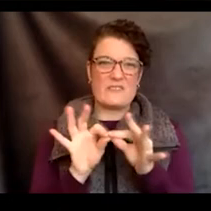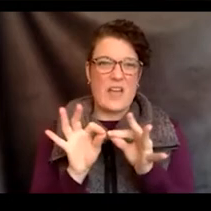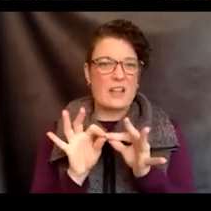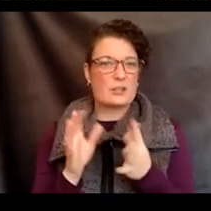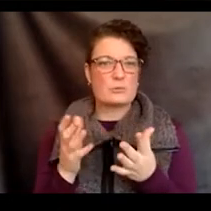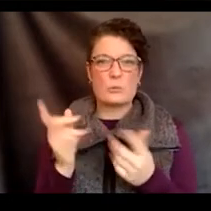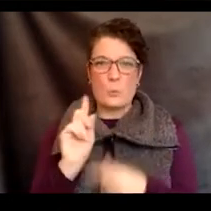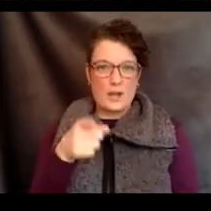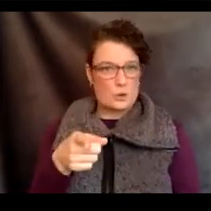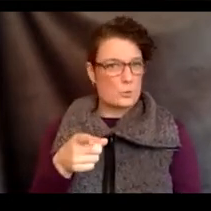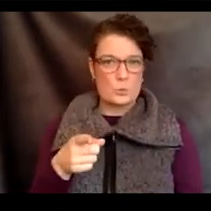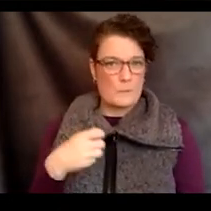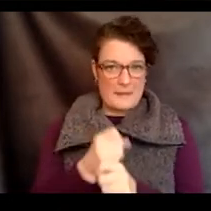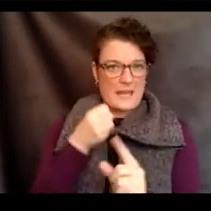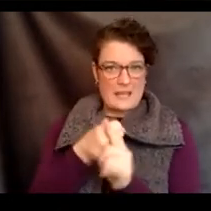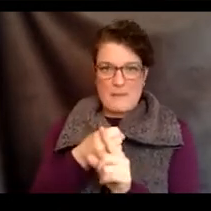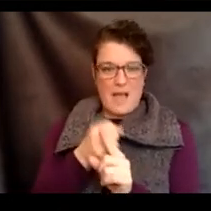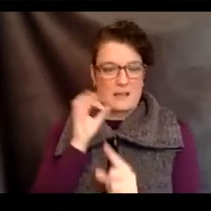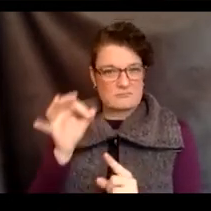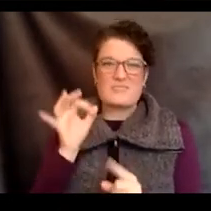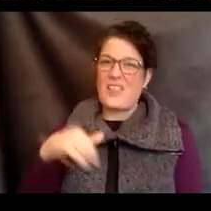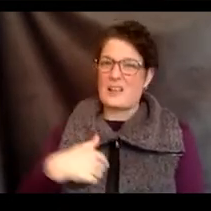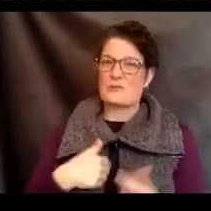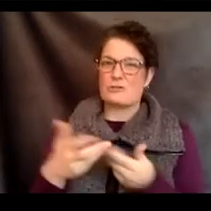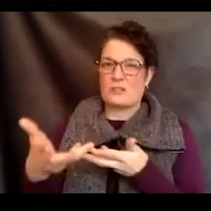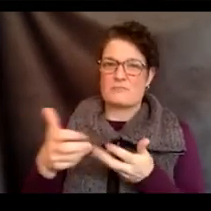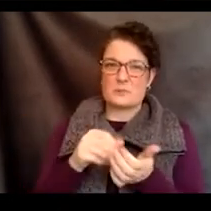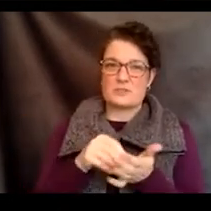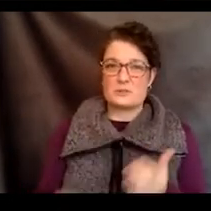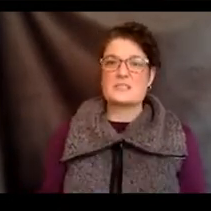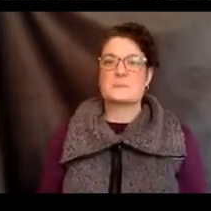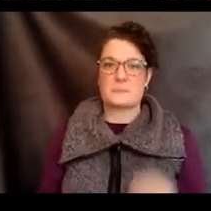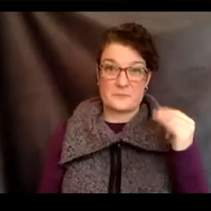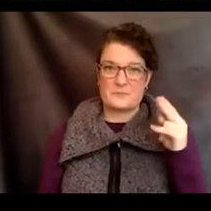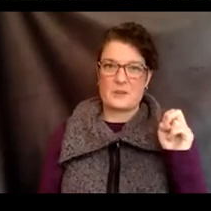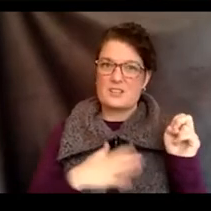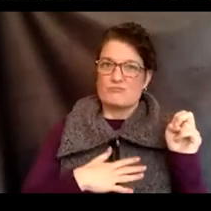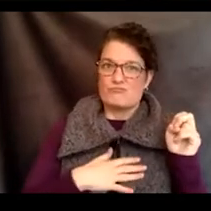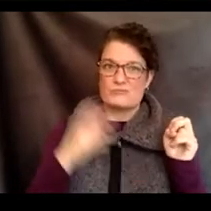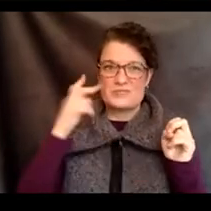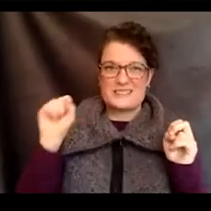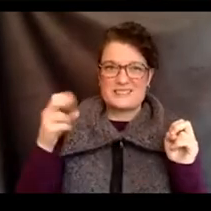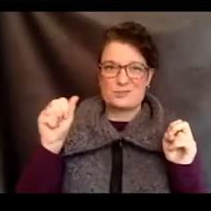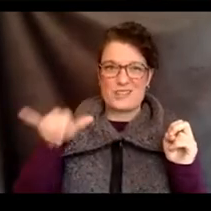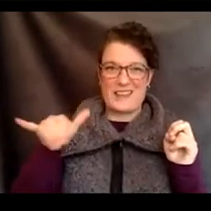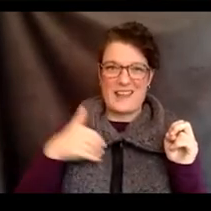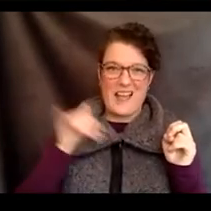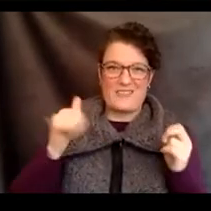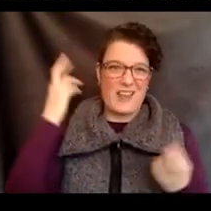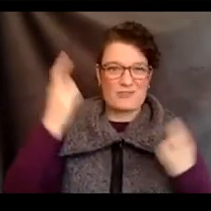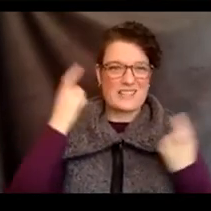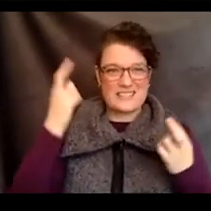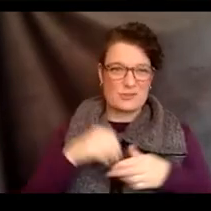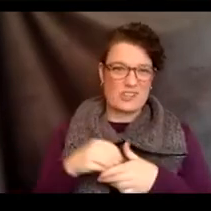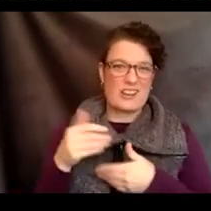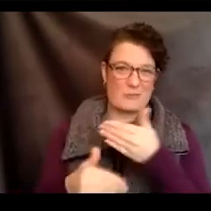what's the right match for you is something that I try to talk to students about. Yeah, it was so gratifying to see Shea come to that realization in the process of the